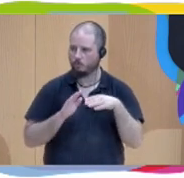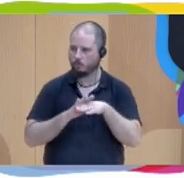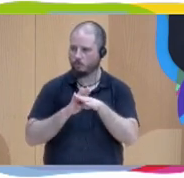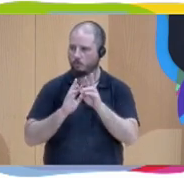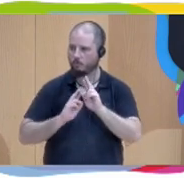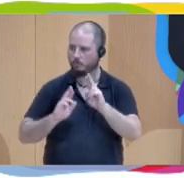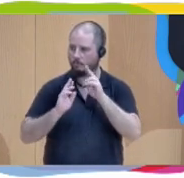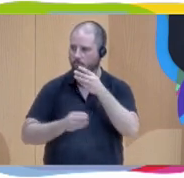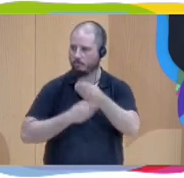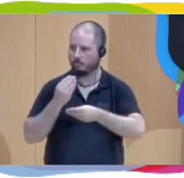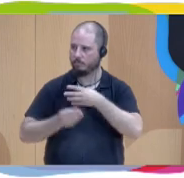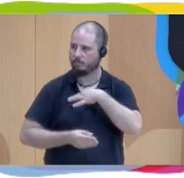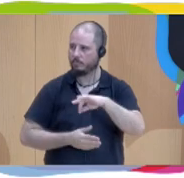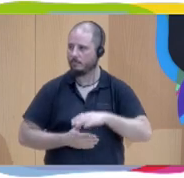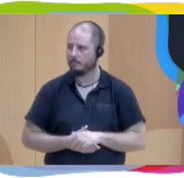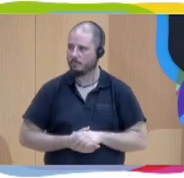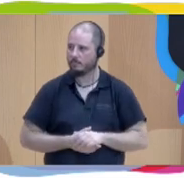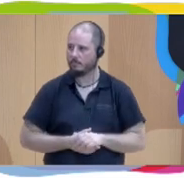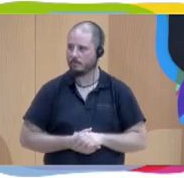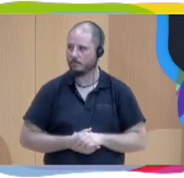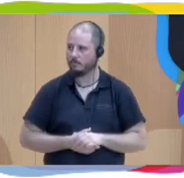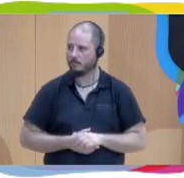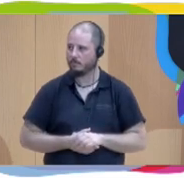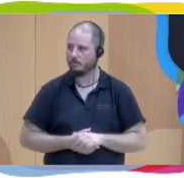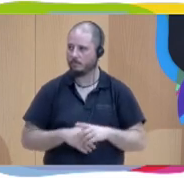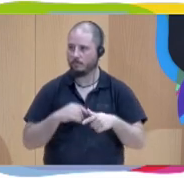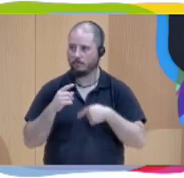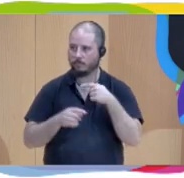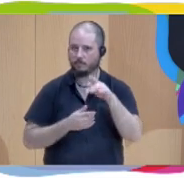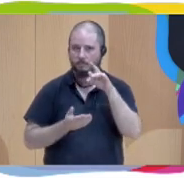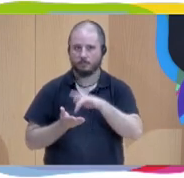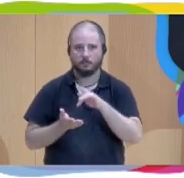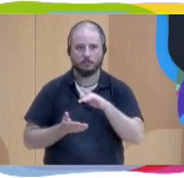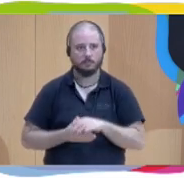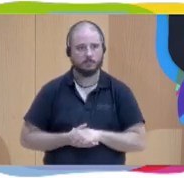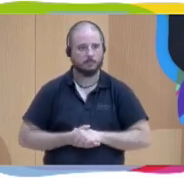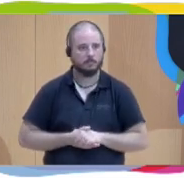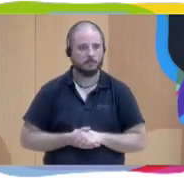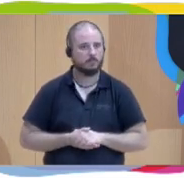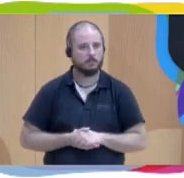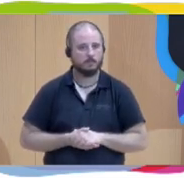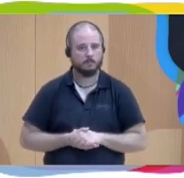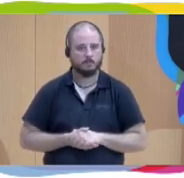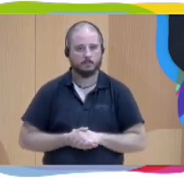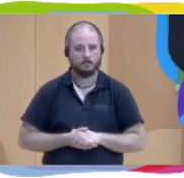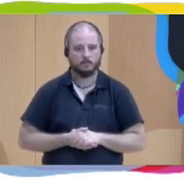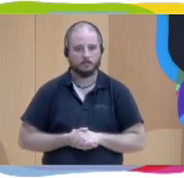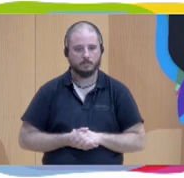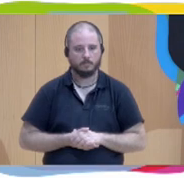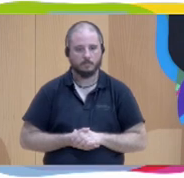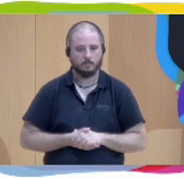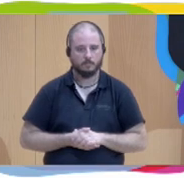happened suddenly. It took, it asked a lot of work, we realized, but then